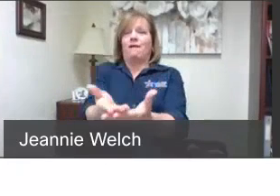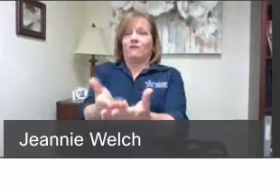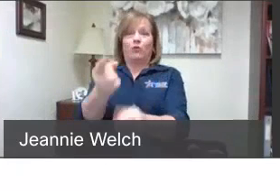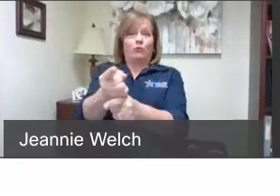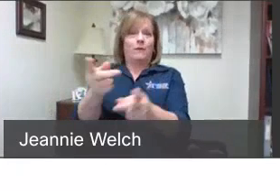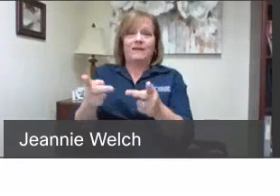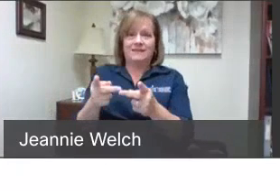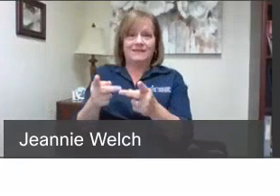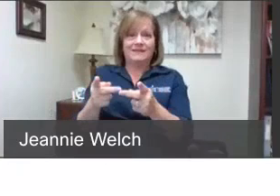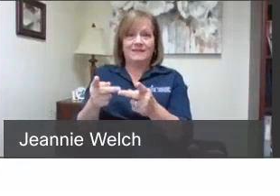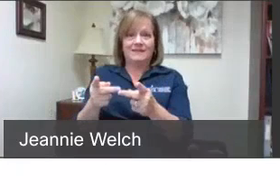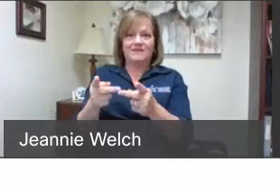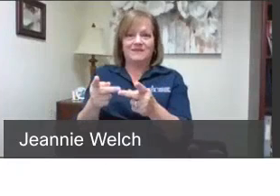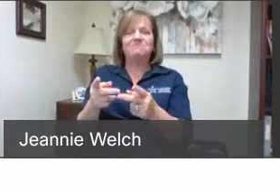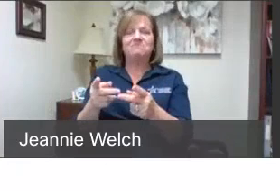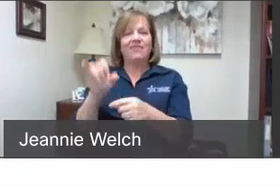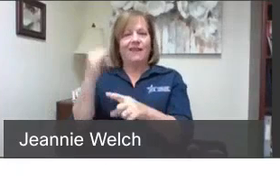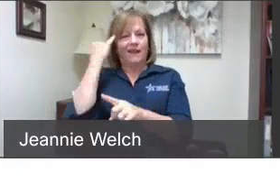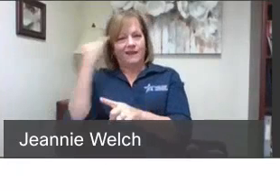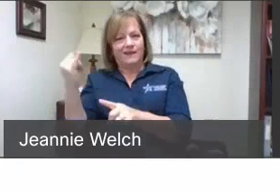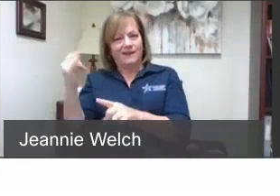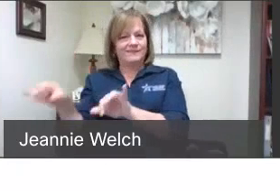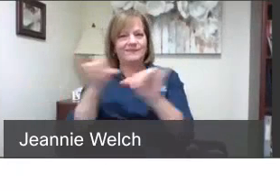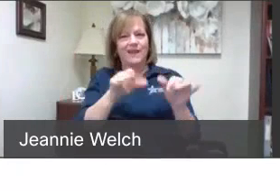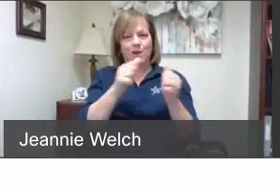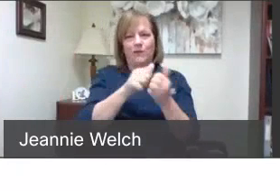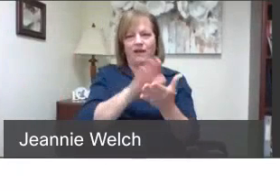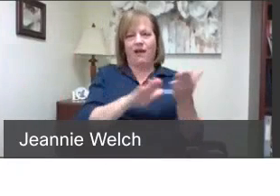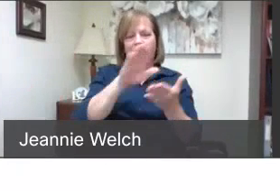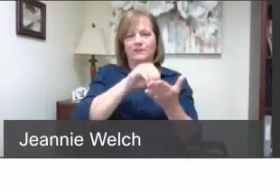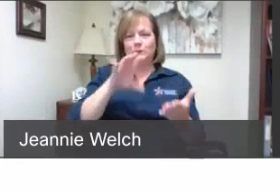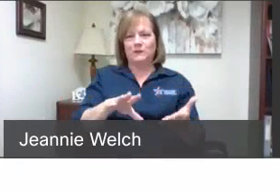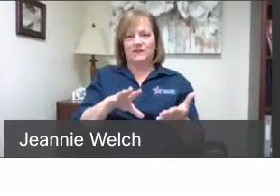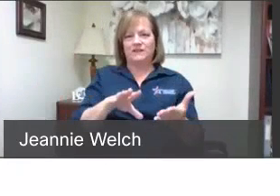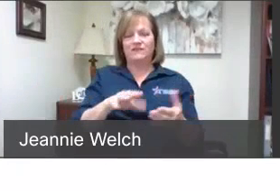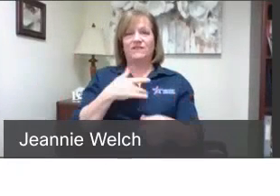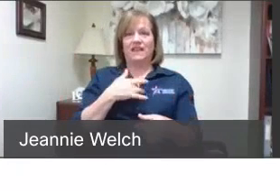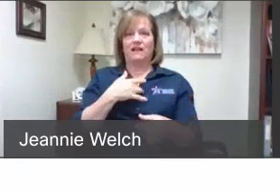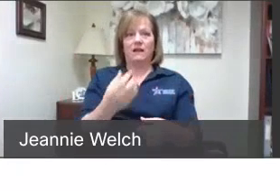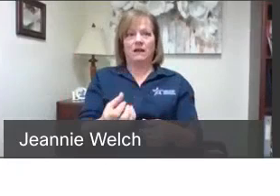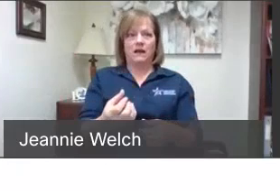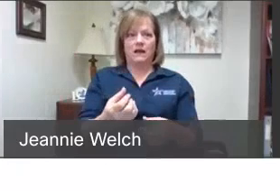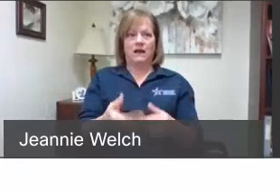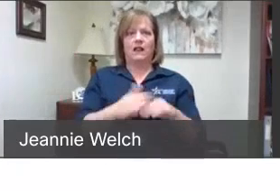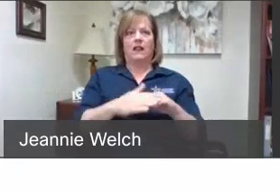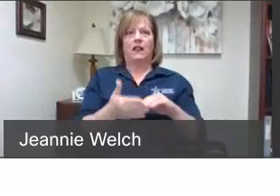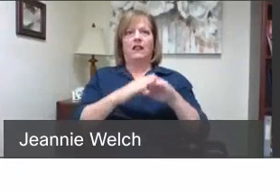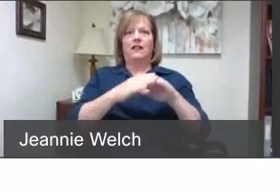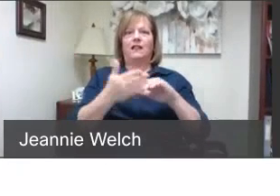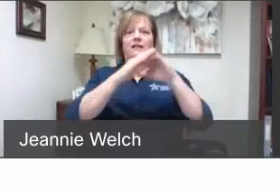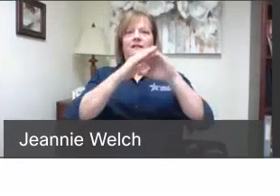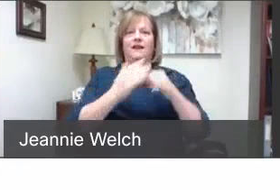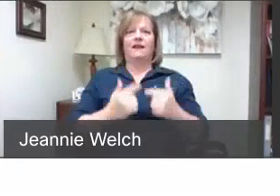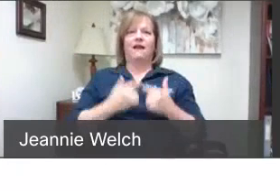for a college student. So things can basically keep being thrown into your lives because, once again, life